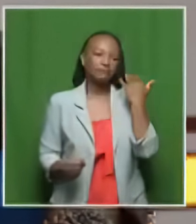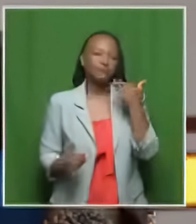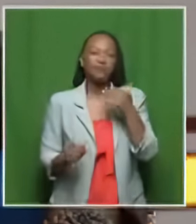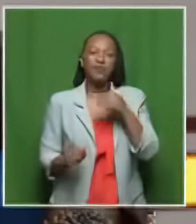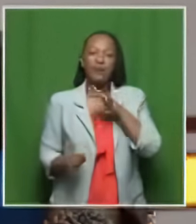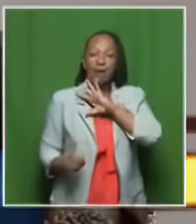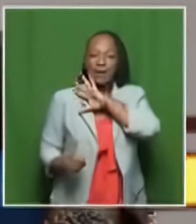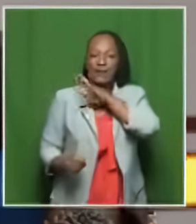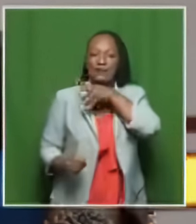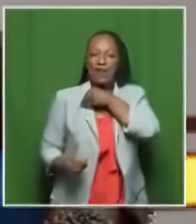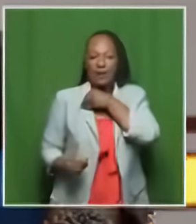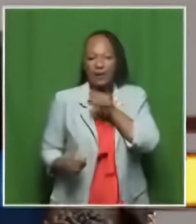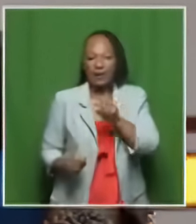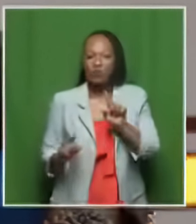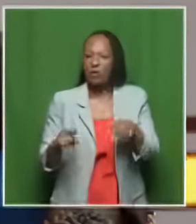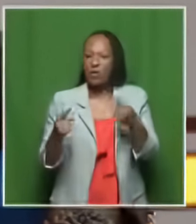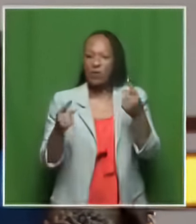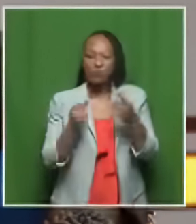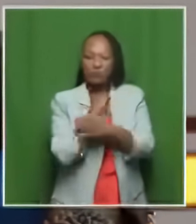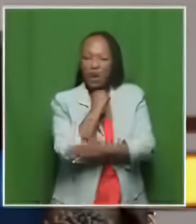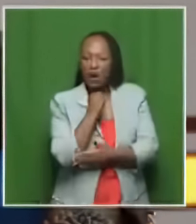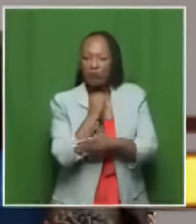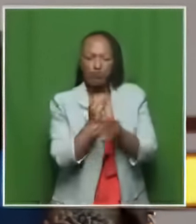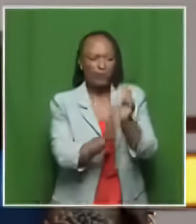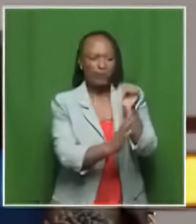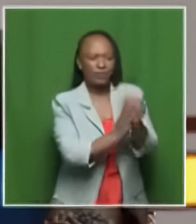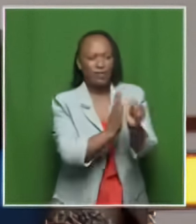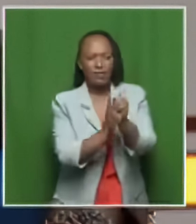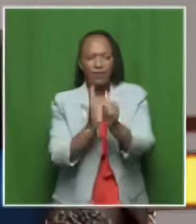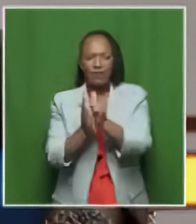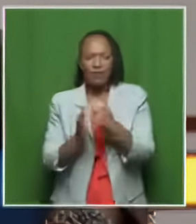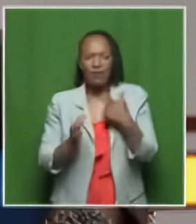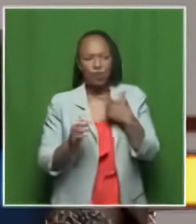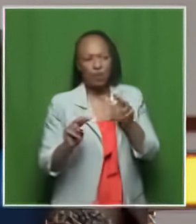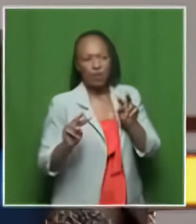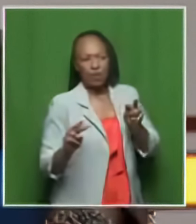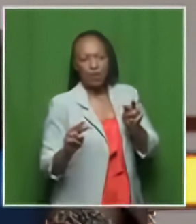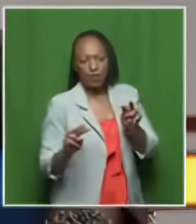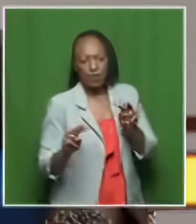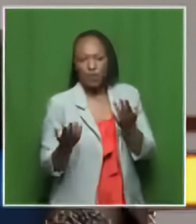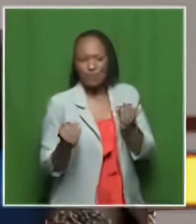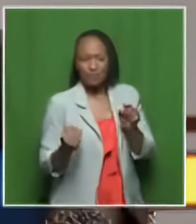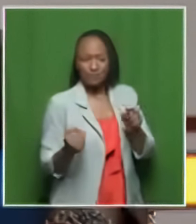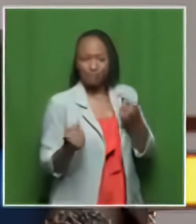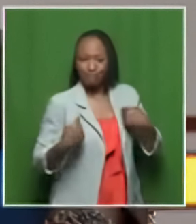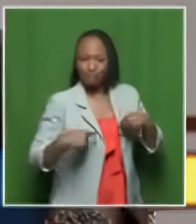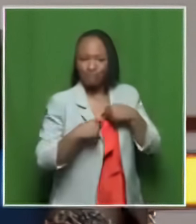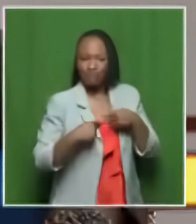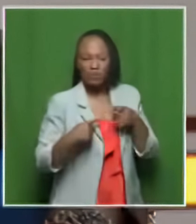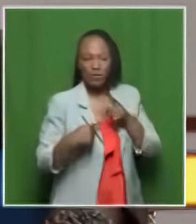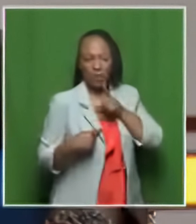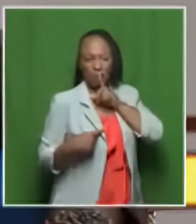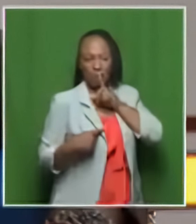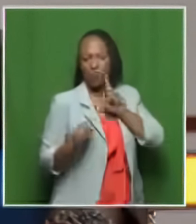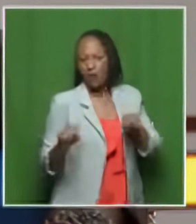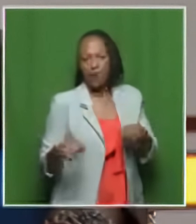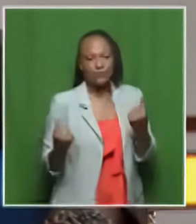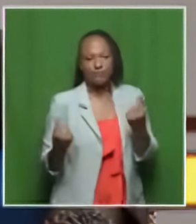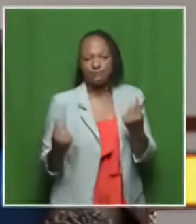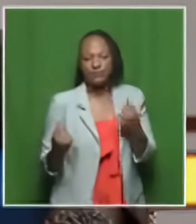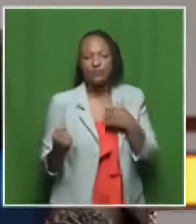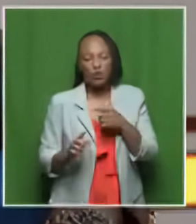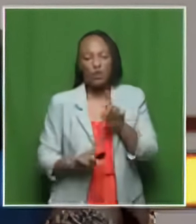You cannot wipe out a nation right in front of our eyes and you expect us to keep quiet. We would